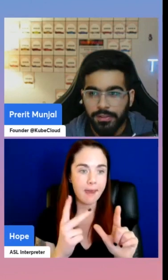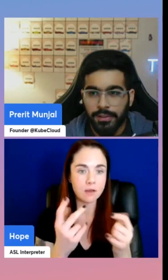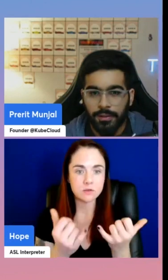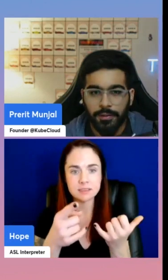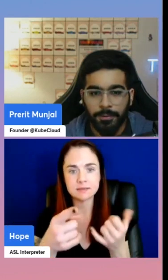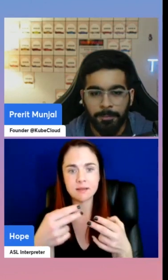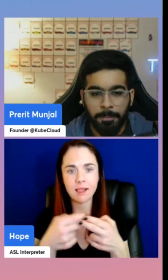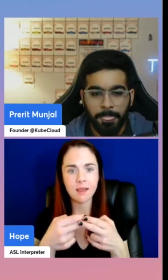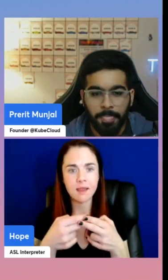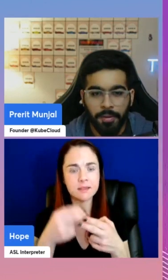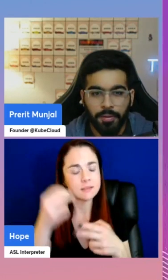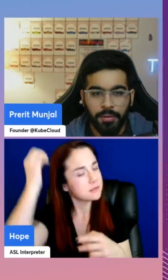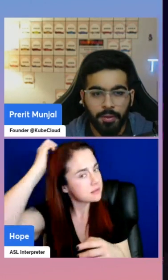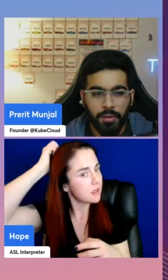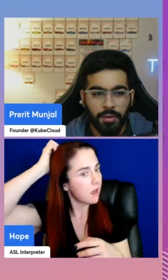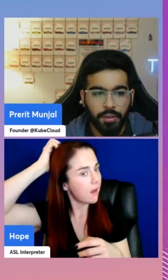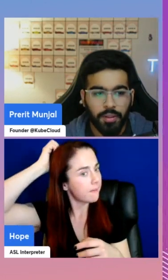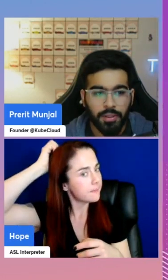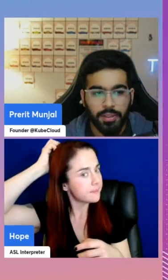slides.